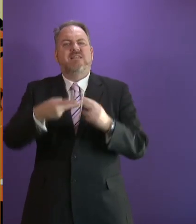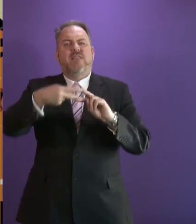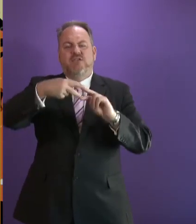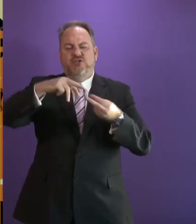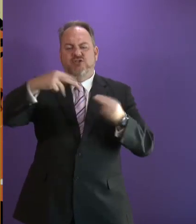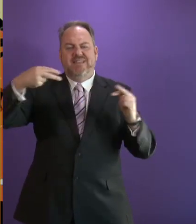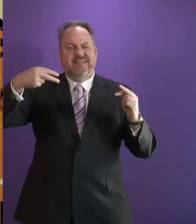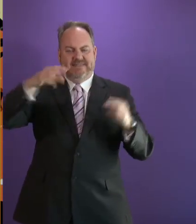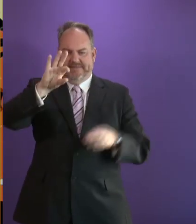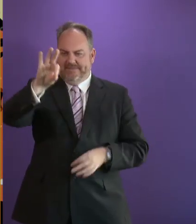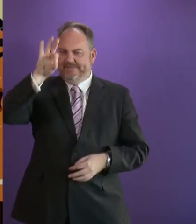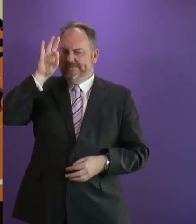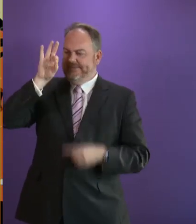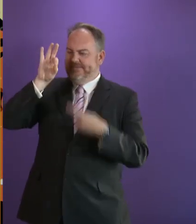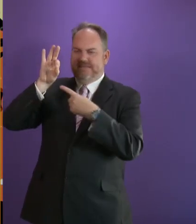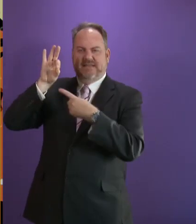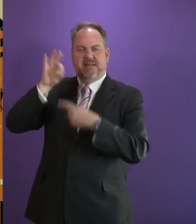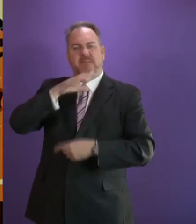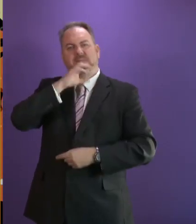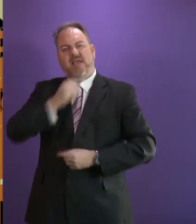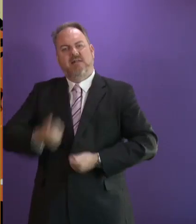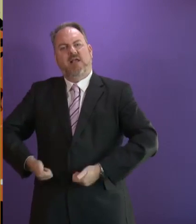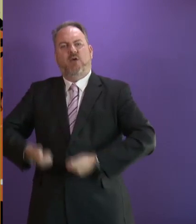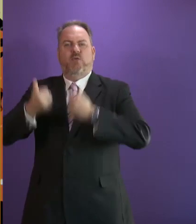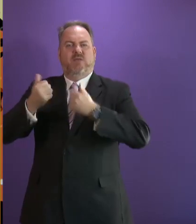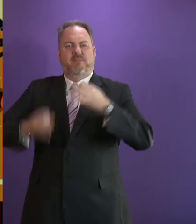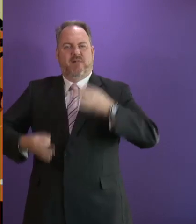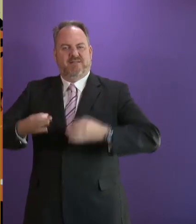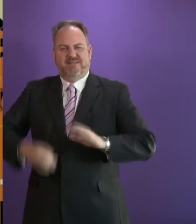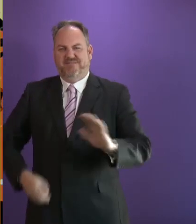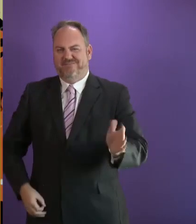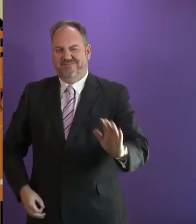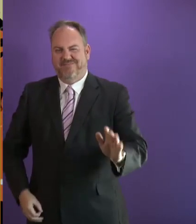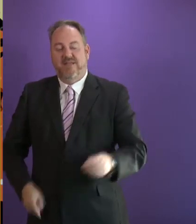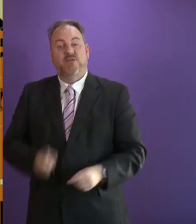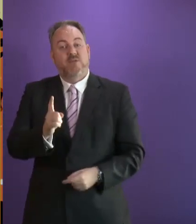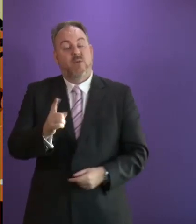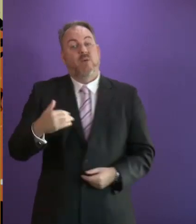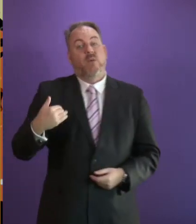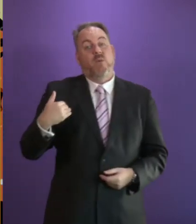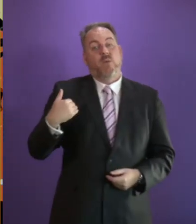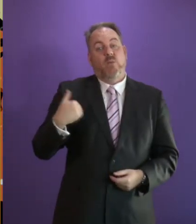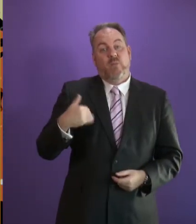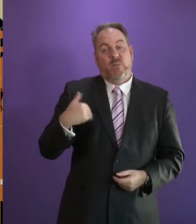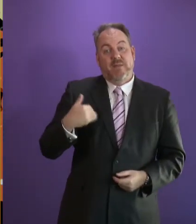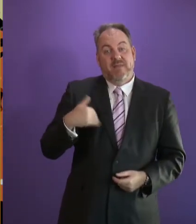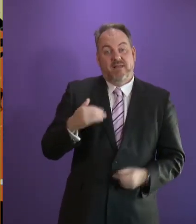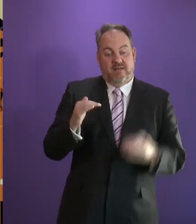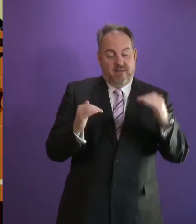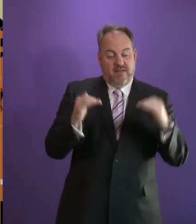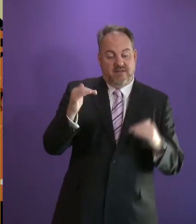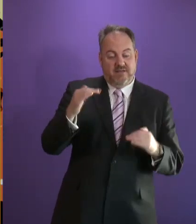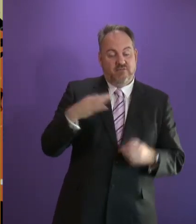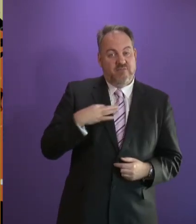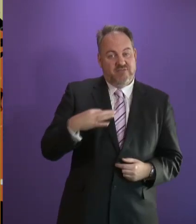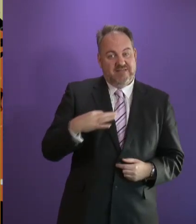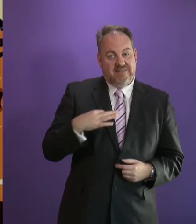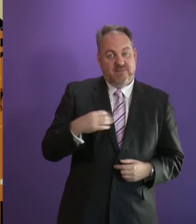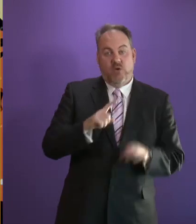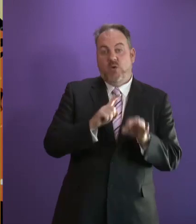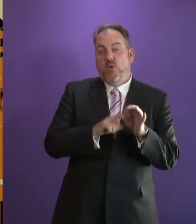is an innate ability in politics. Meritocracy, when women are grossly underrepresented, is a myth. And quotas do